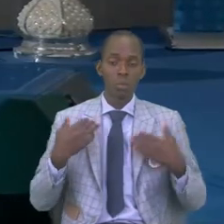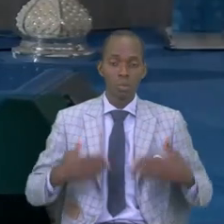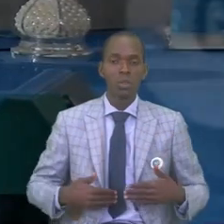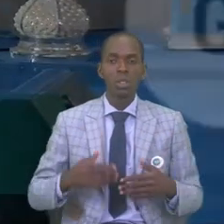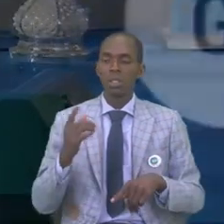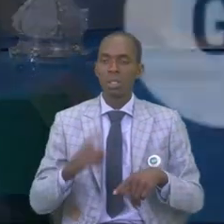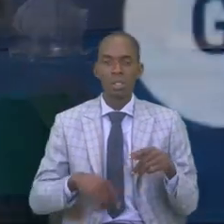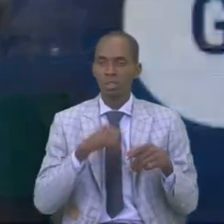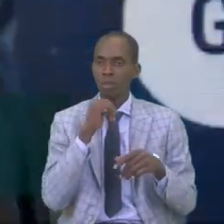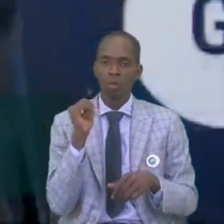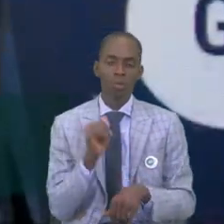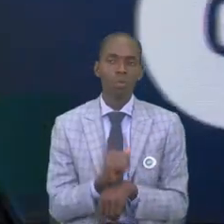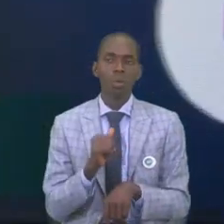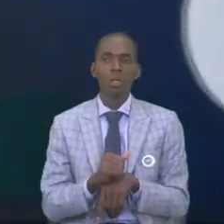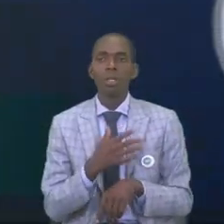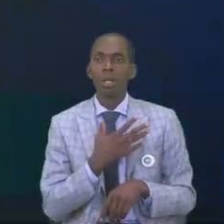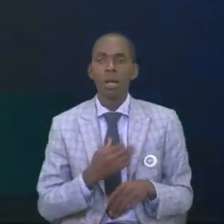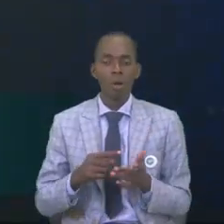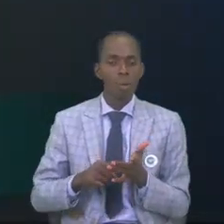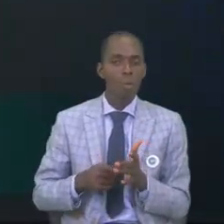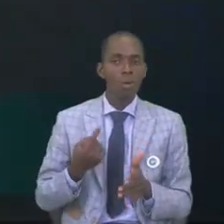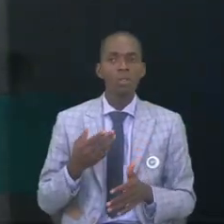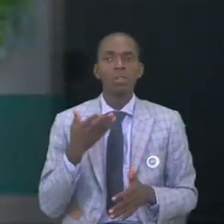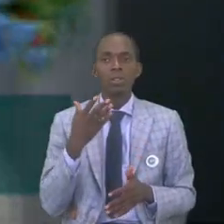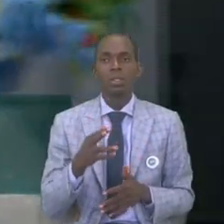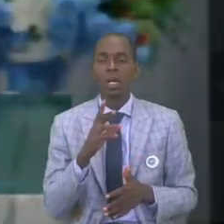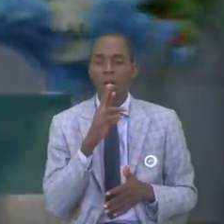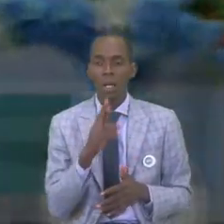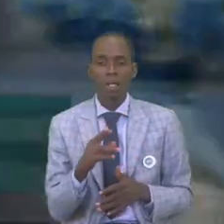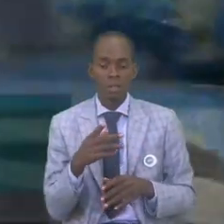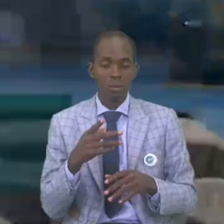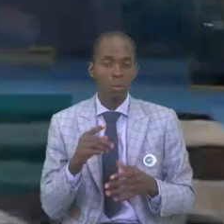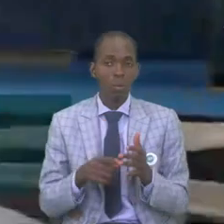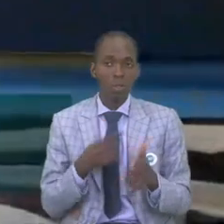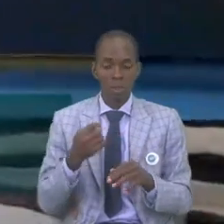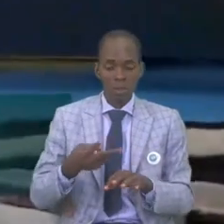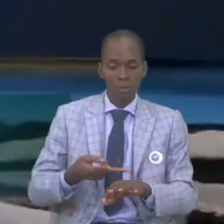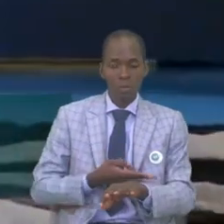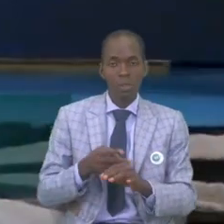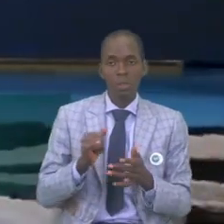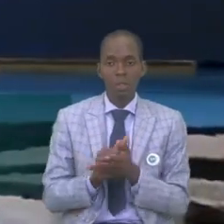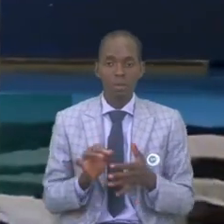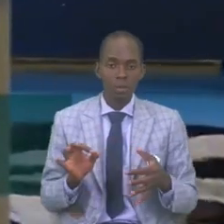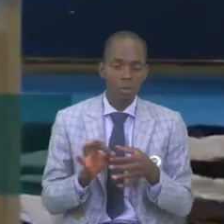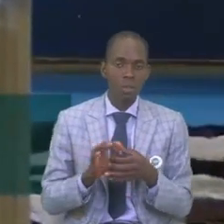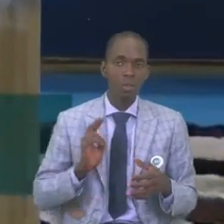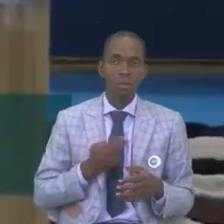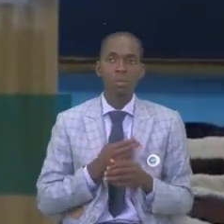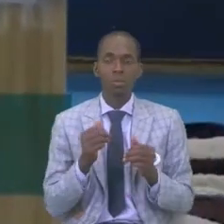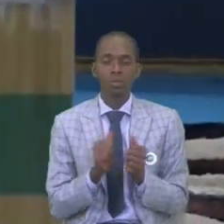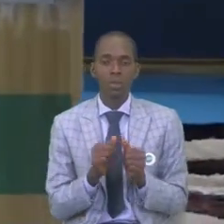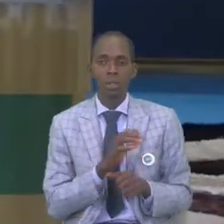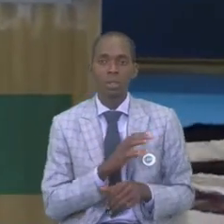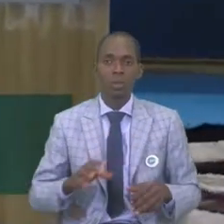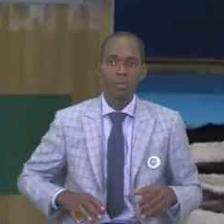be functional. And once the issues that connect us with Christ, our faith, our dependence,